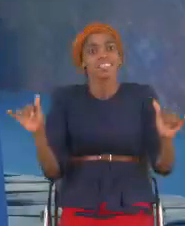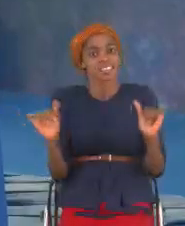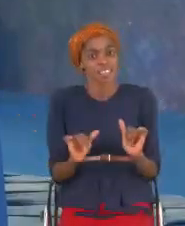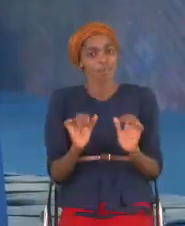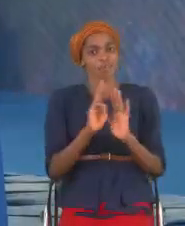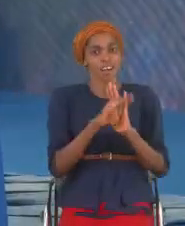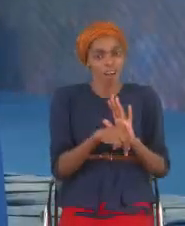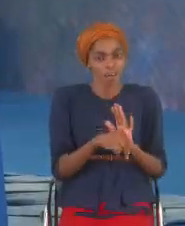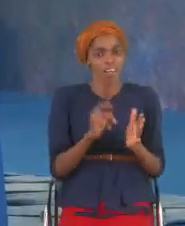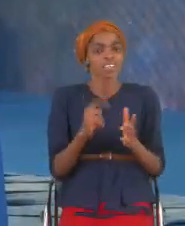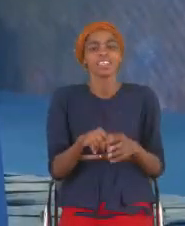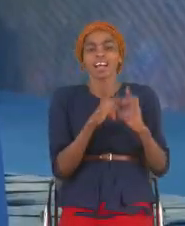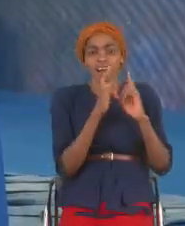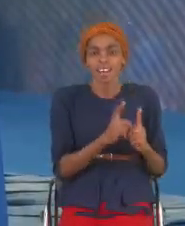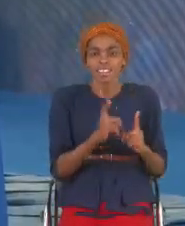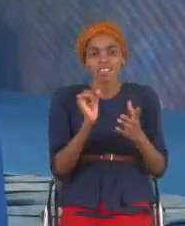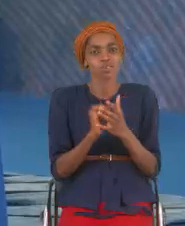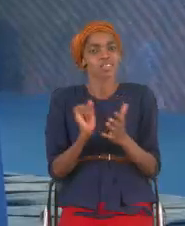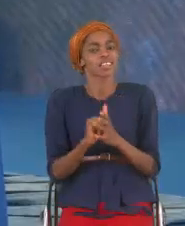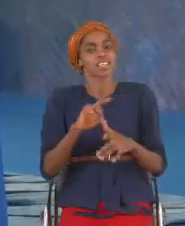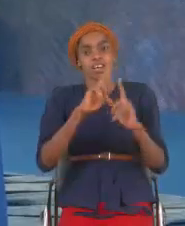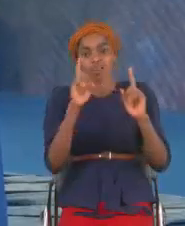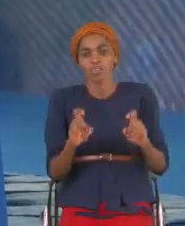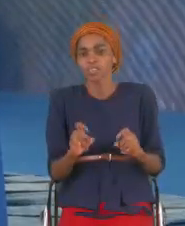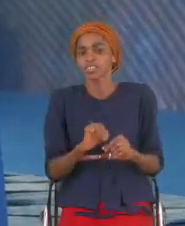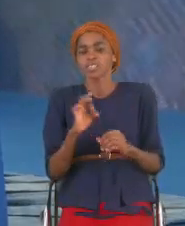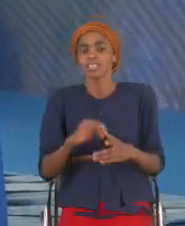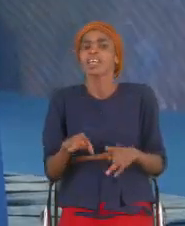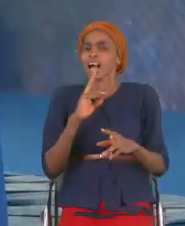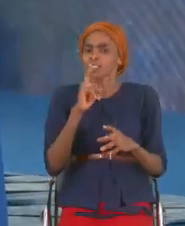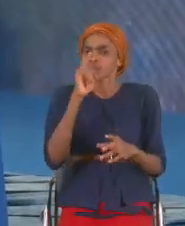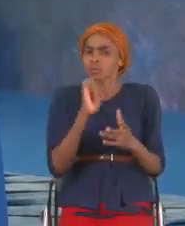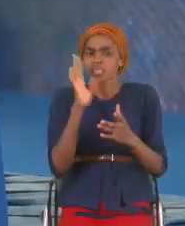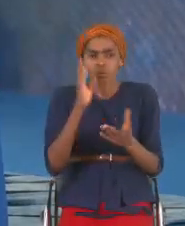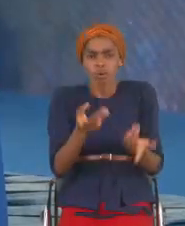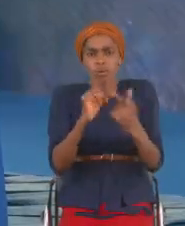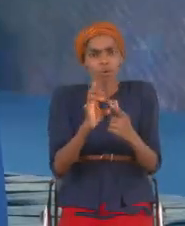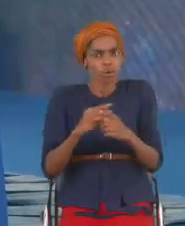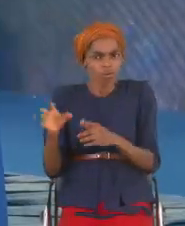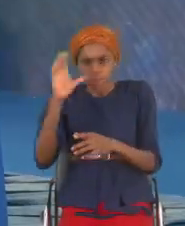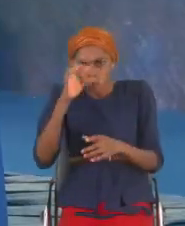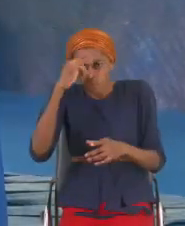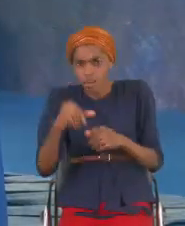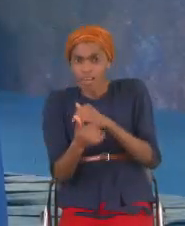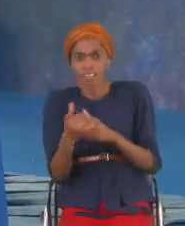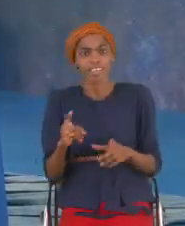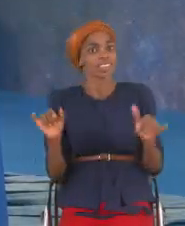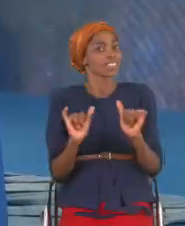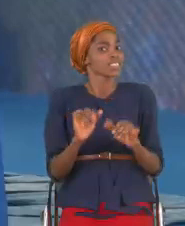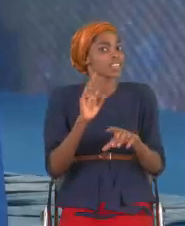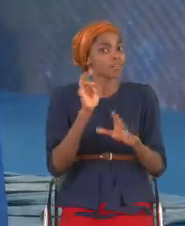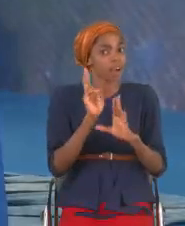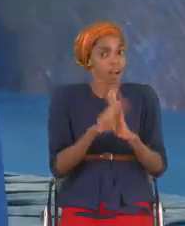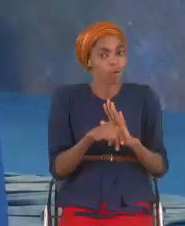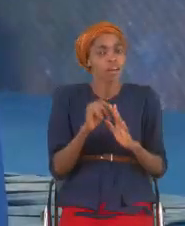to that question, are you the one to come? Or do we look for another? In that same hour, he cured many